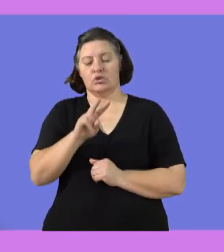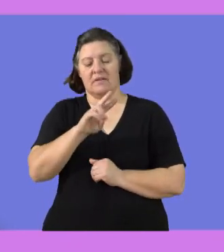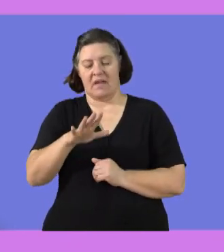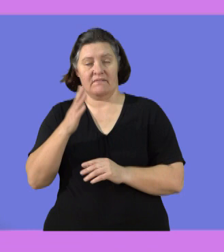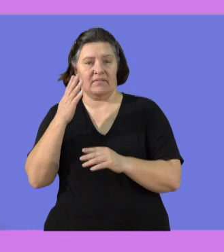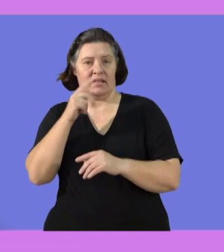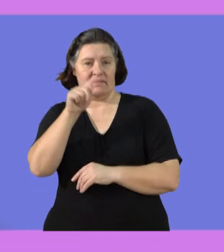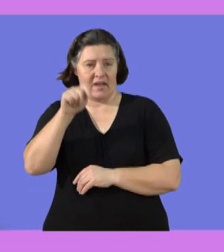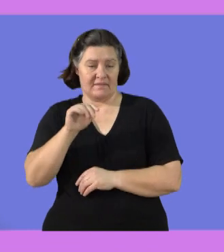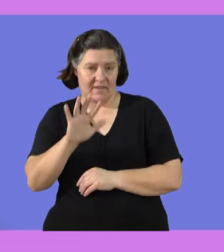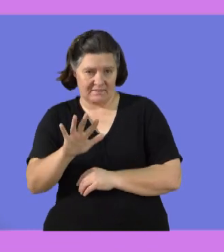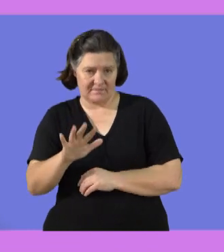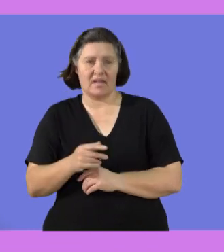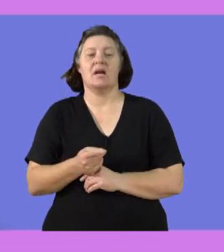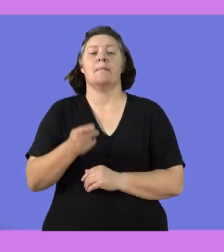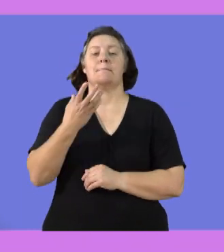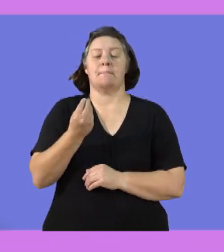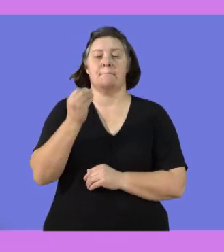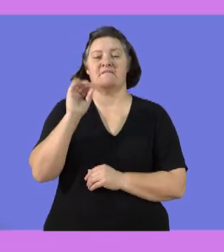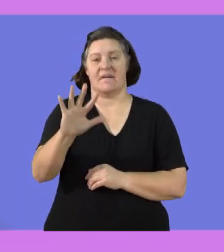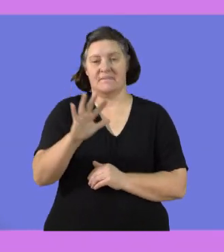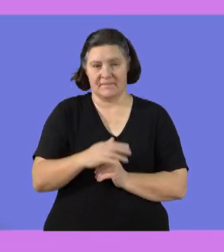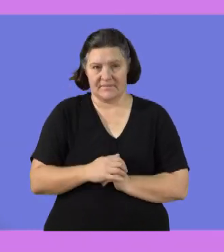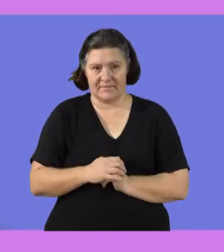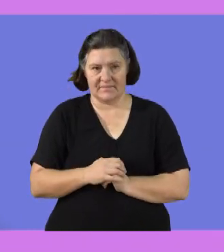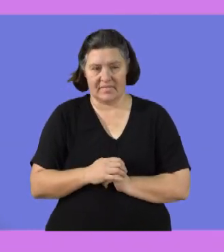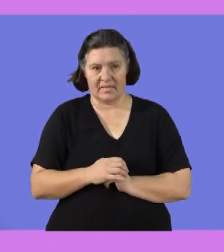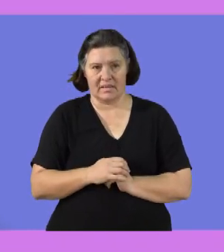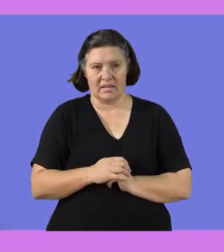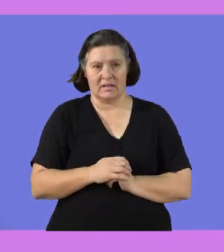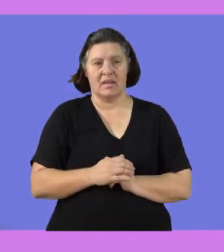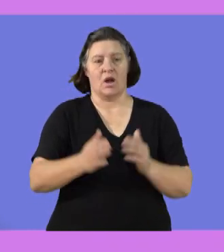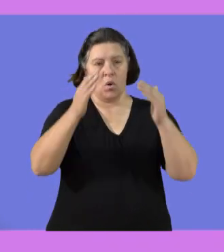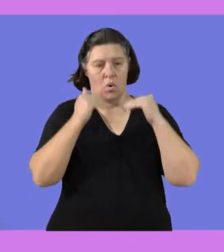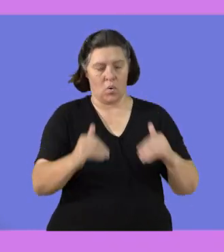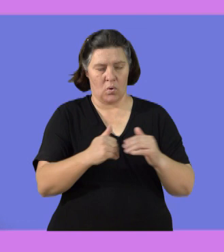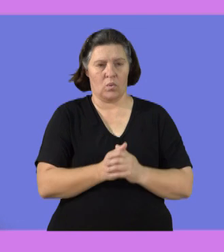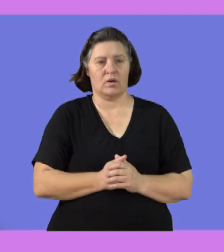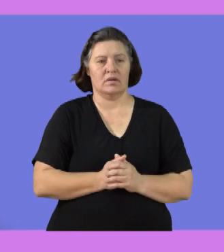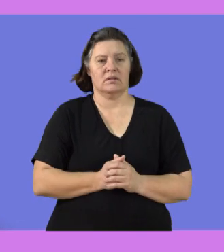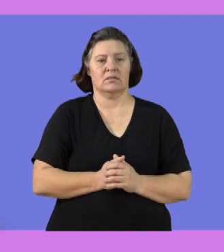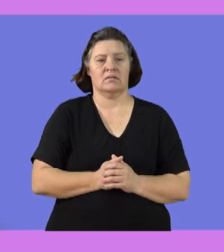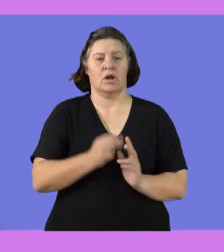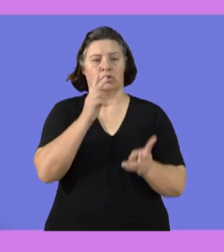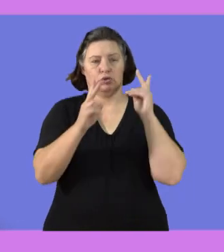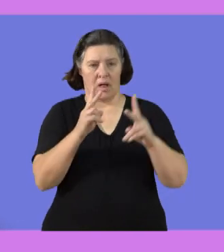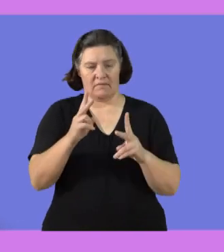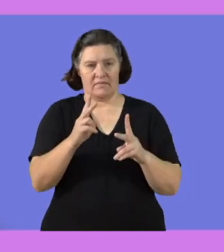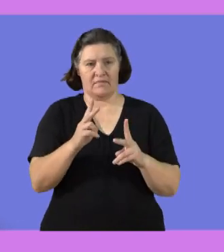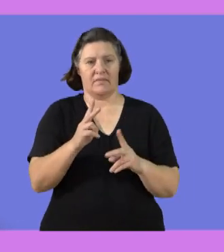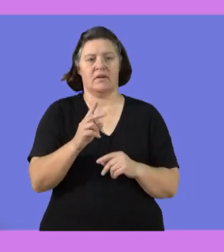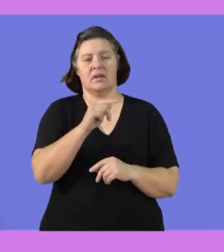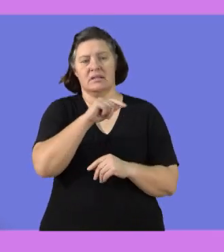divide 25 by 5, we get 5. And we move to the second one as well. 12 divided